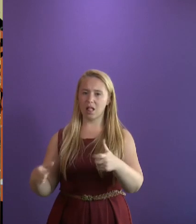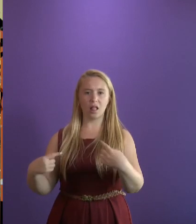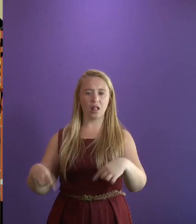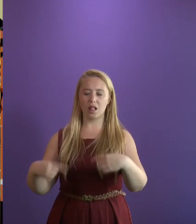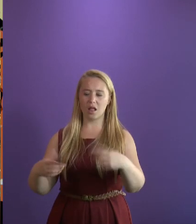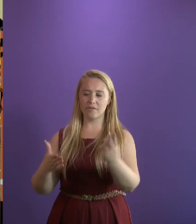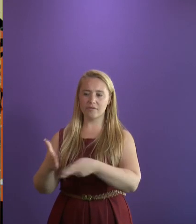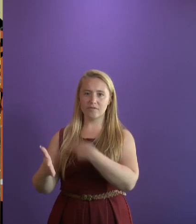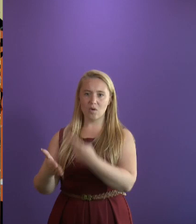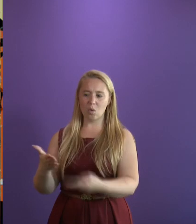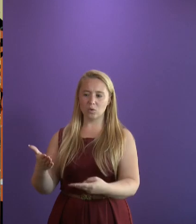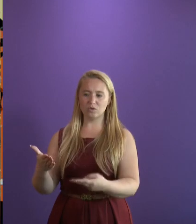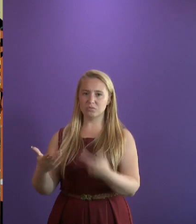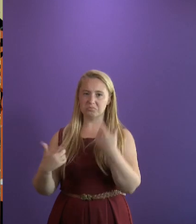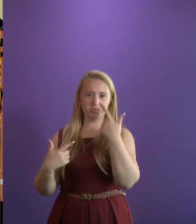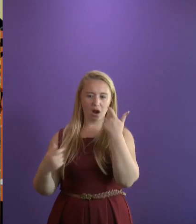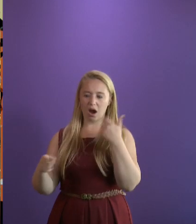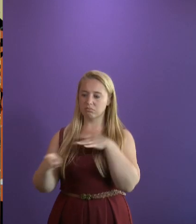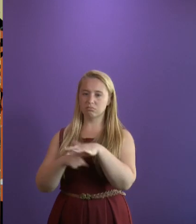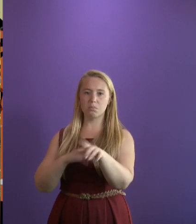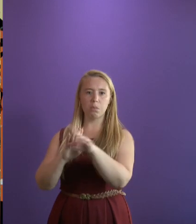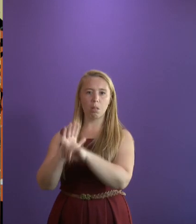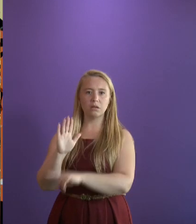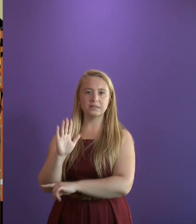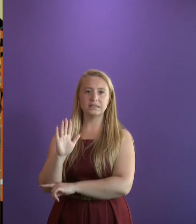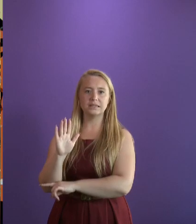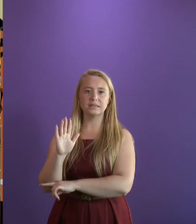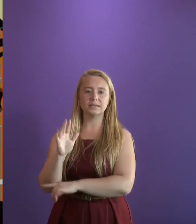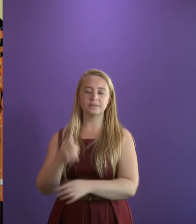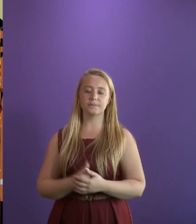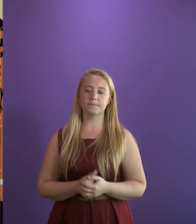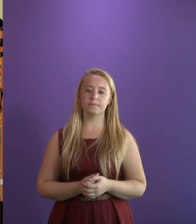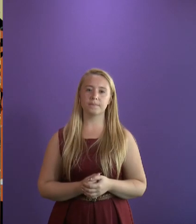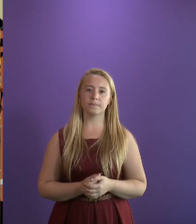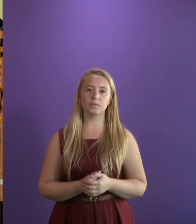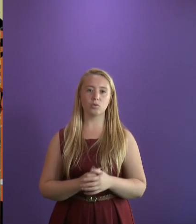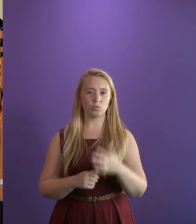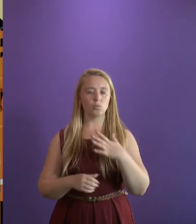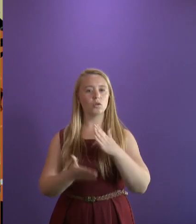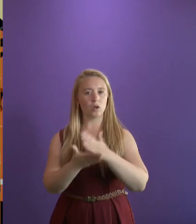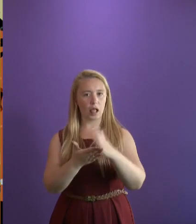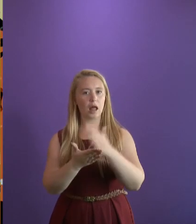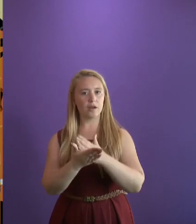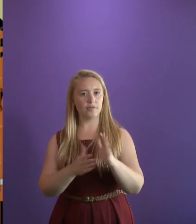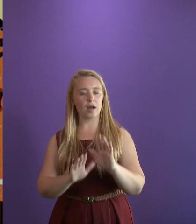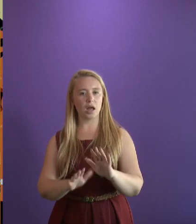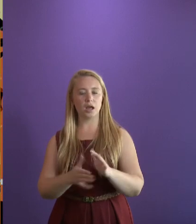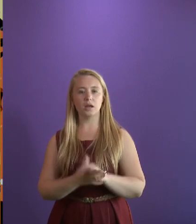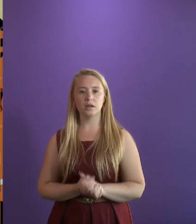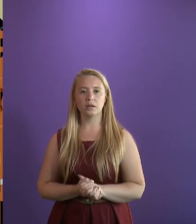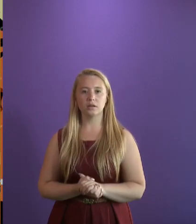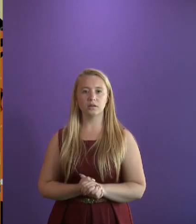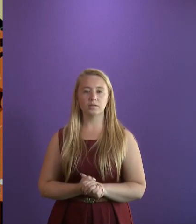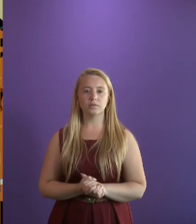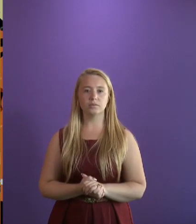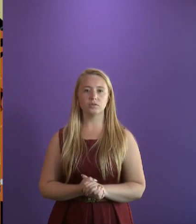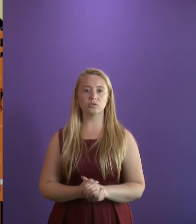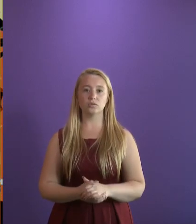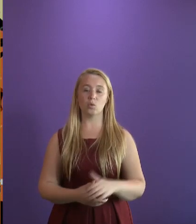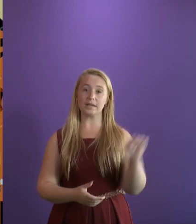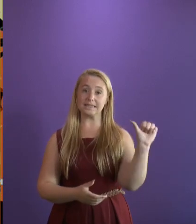so can it influence policy directly? So, of course, just for clarification, we now have voting